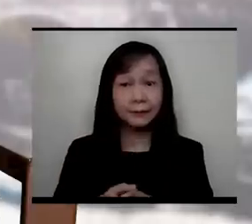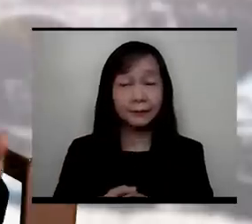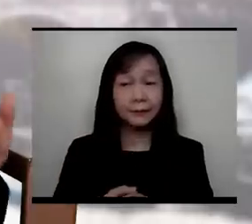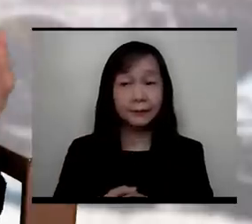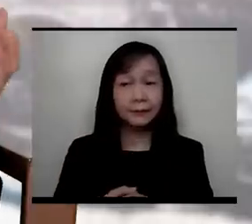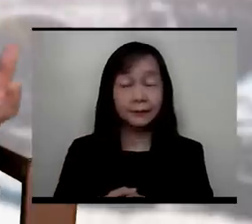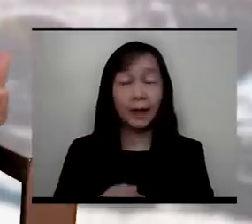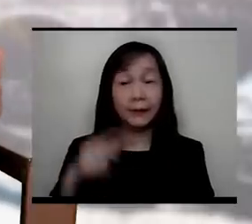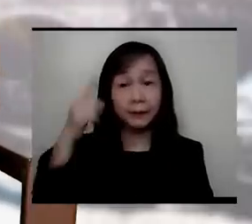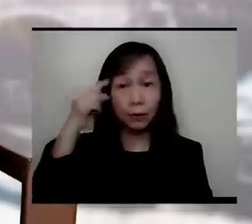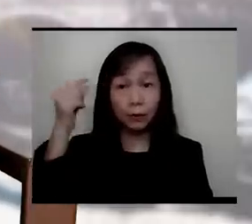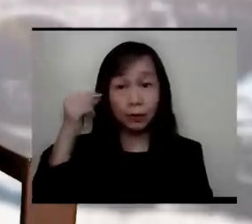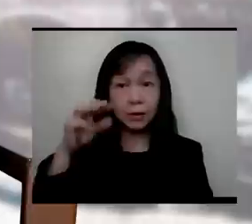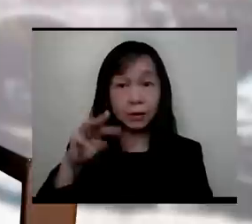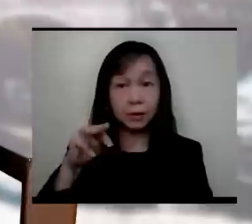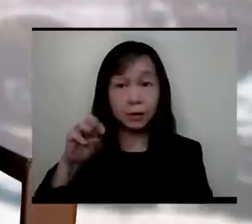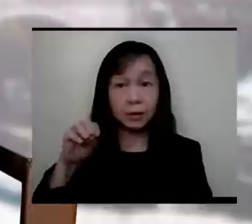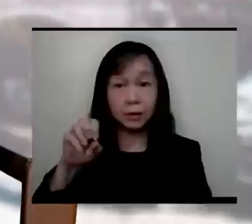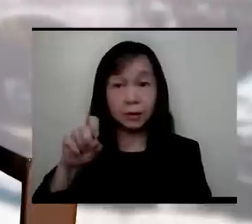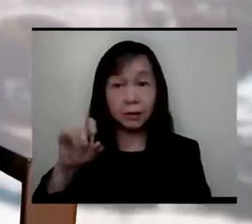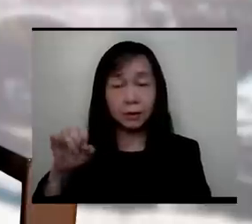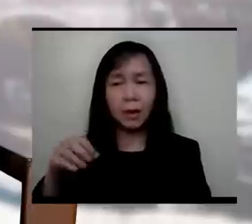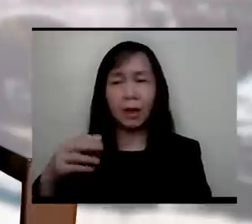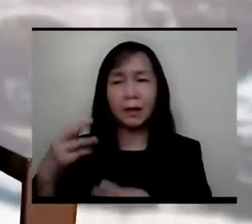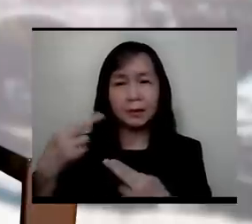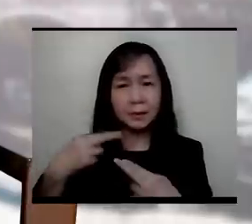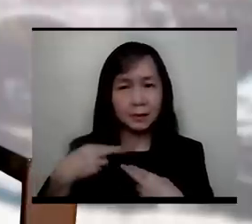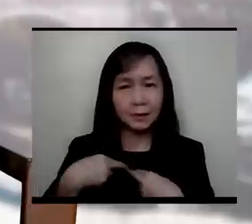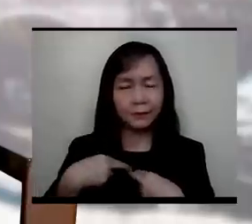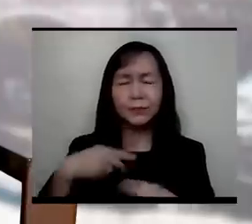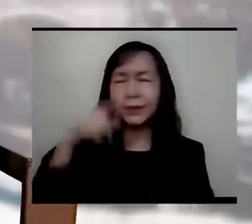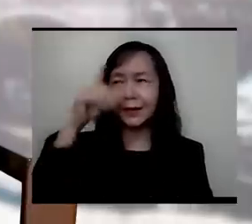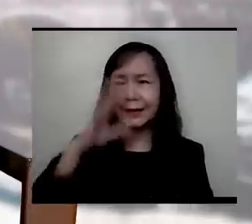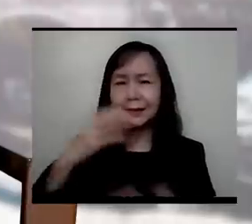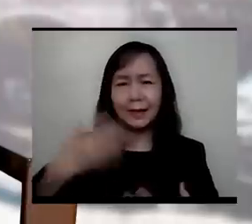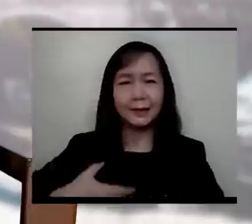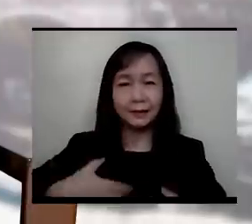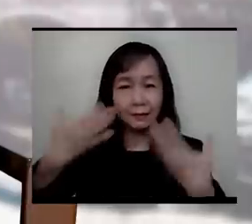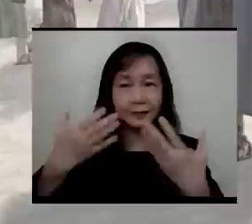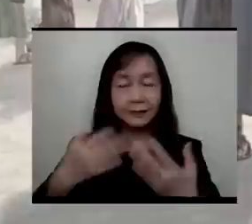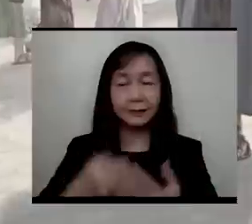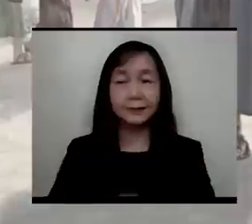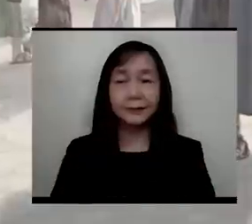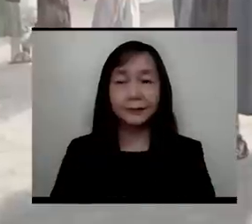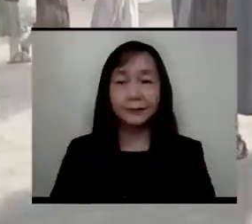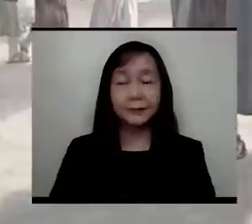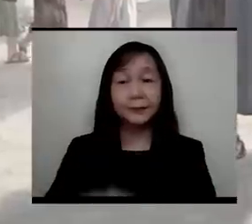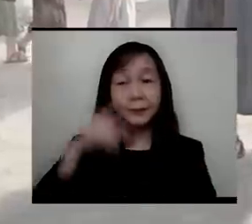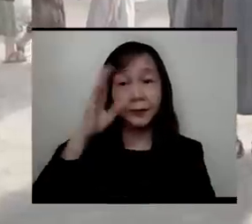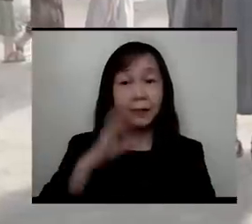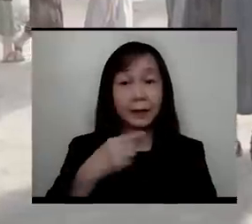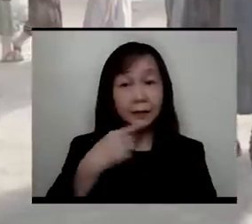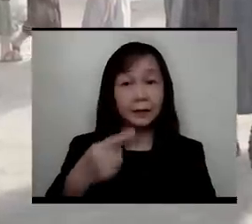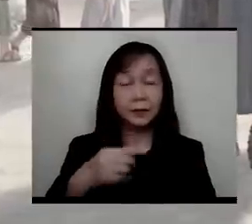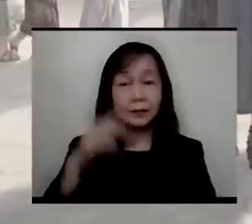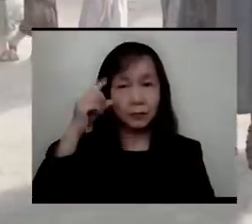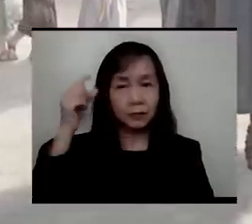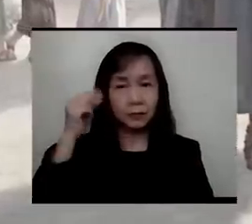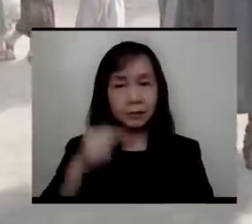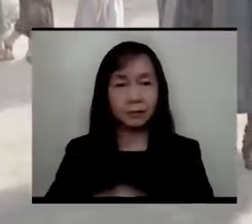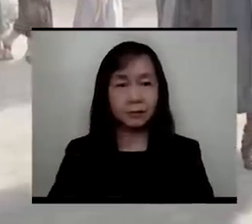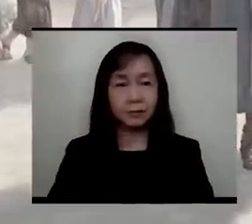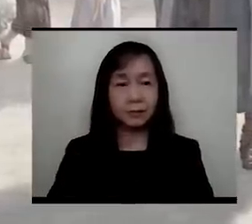And Moses was the recipient of God's anger God tells Moses